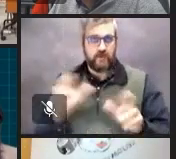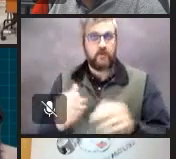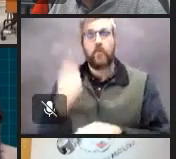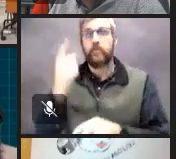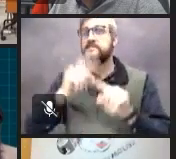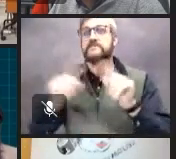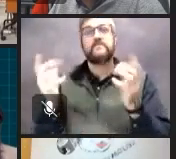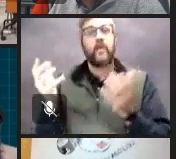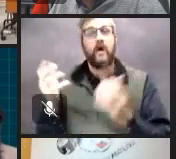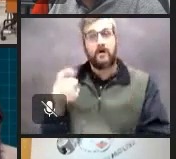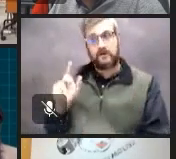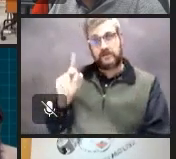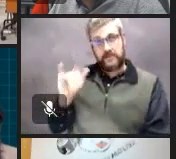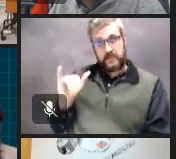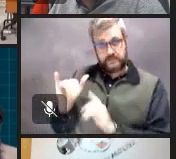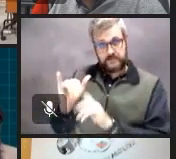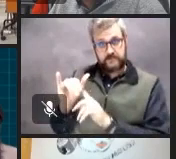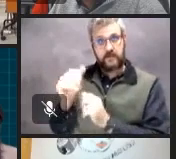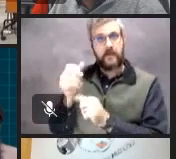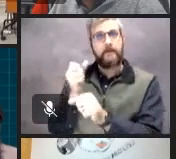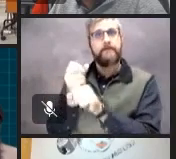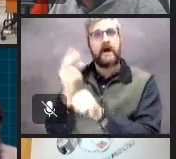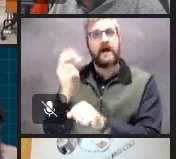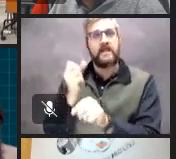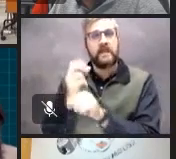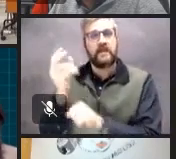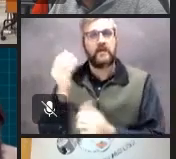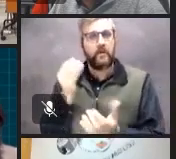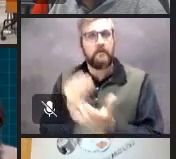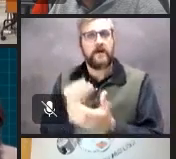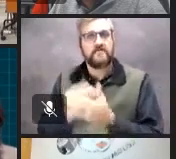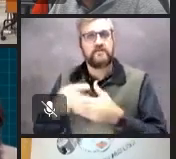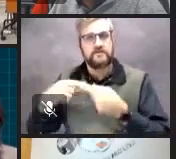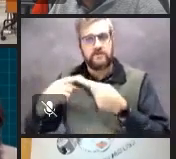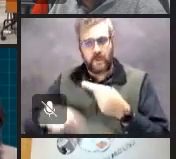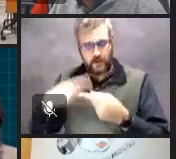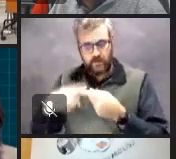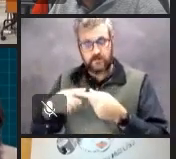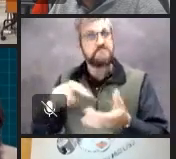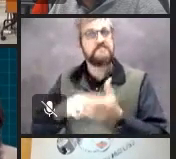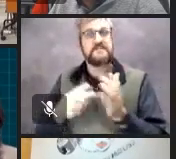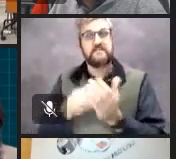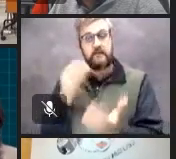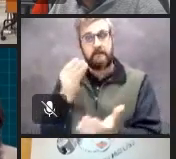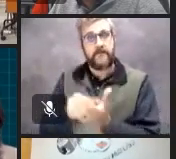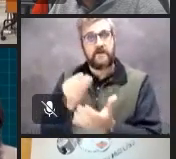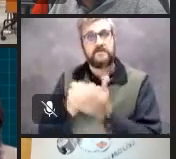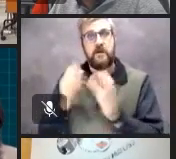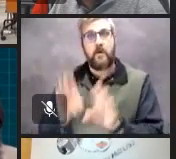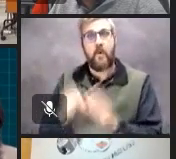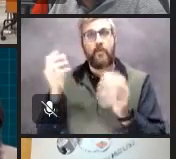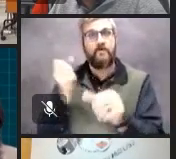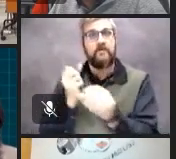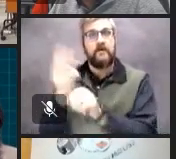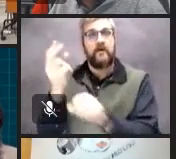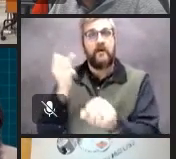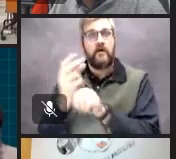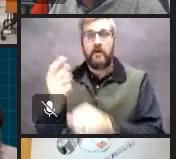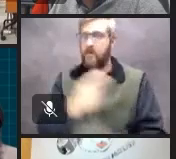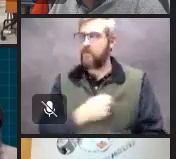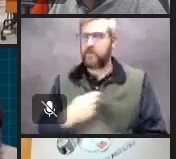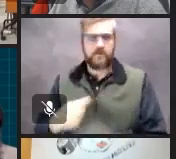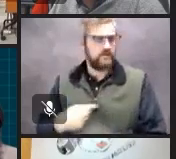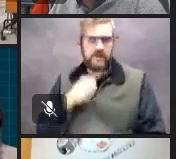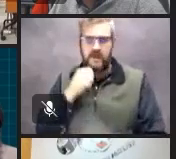that because Kentucky's on a biennial budget cycle, so we open the budget every 2 years, we're not expecting significant changes